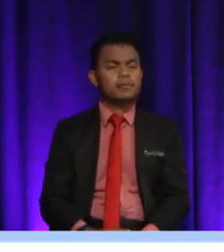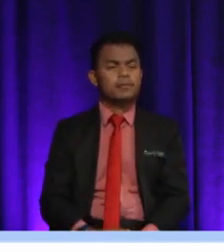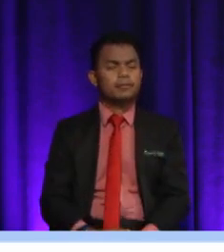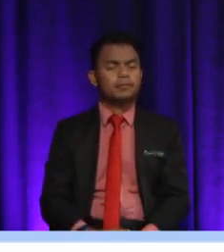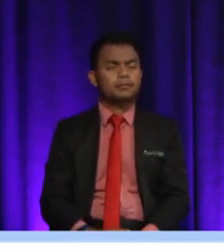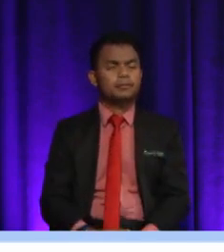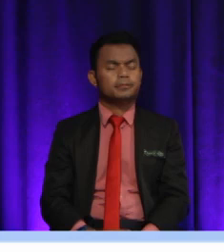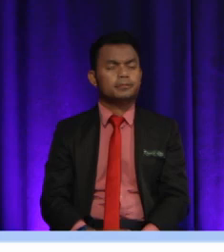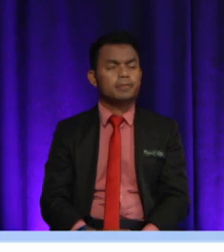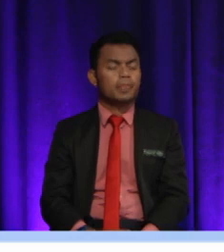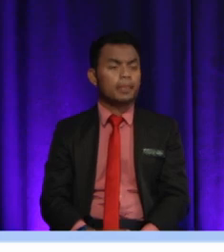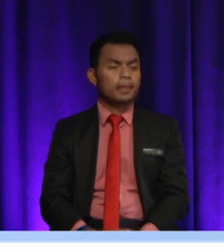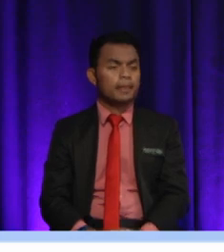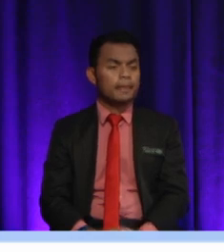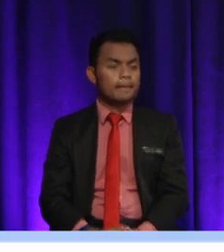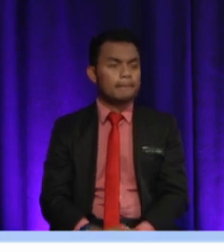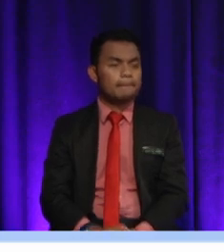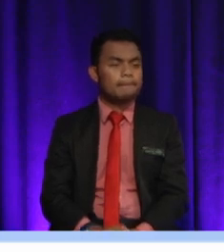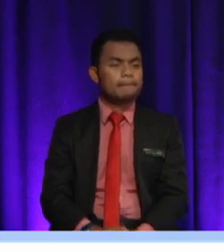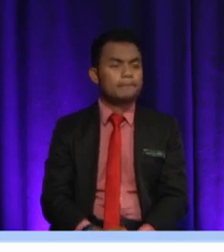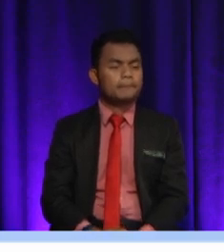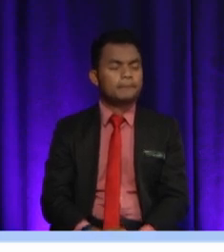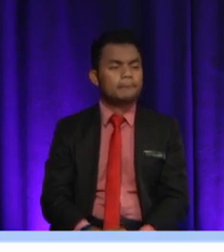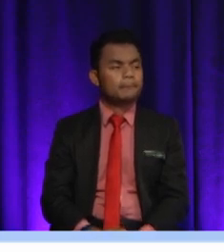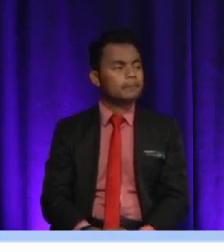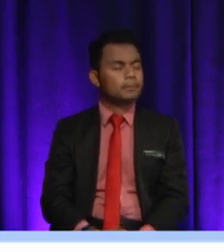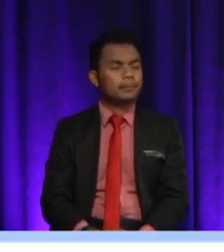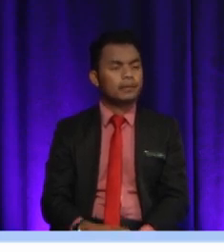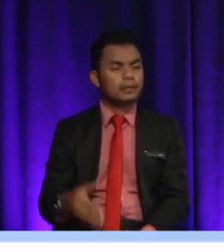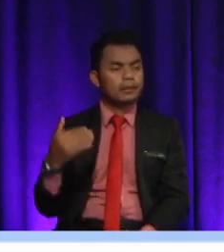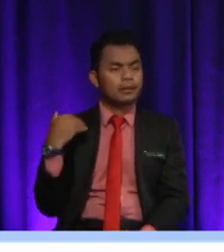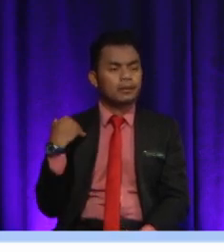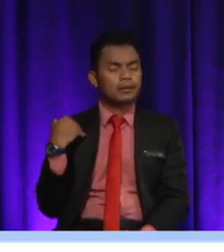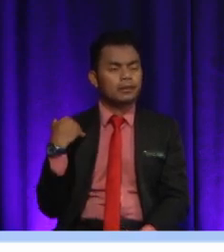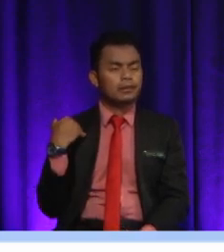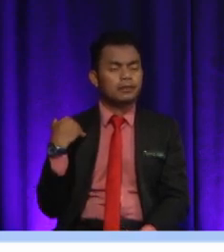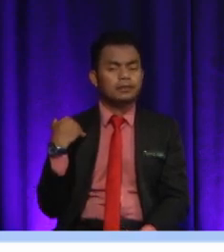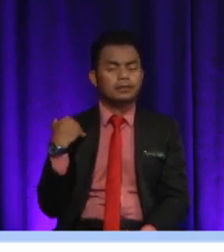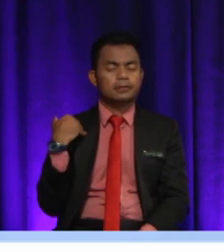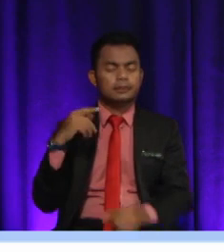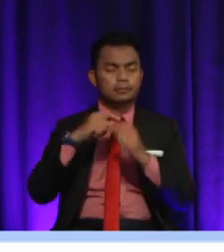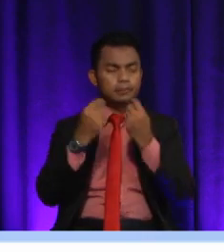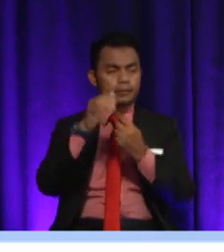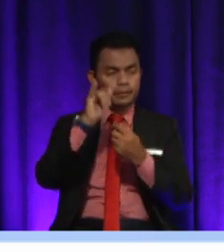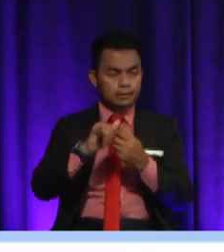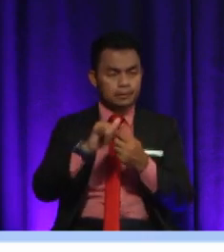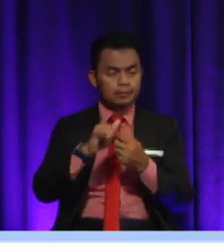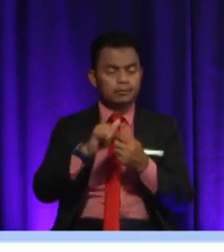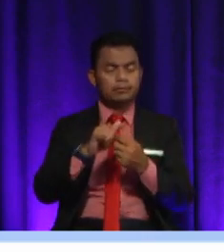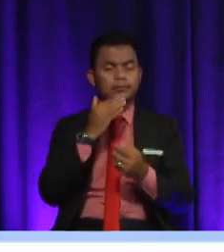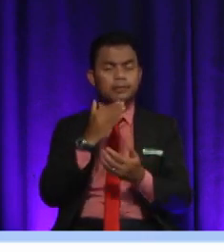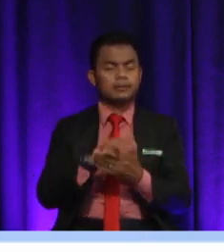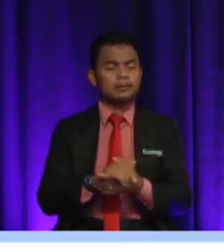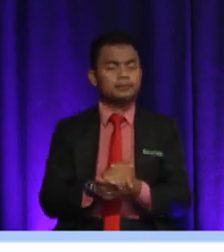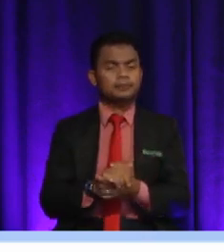these spirits. So this Ada points, ghosts. yeah, had killed them. Okay. Quite scary, the ghosts,